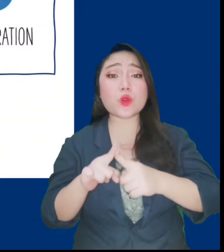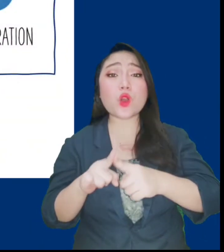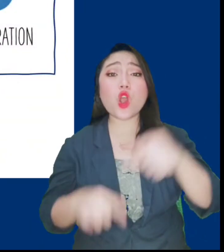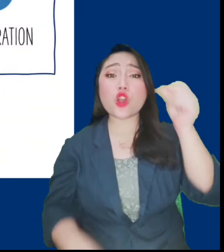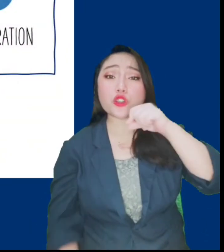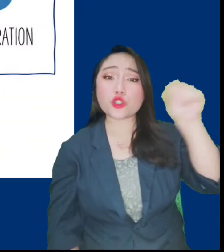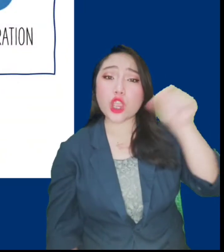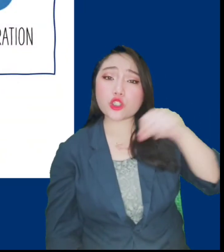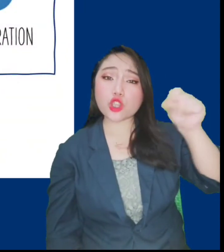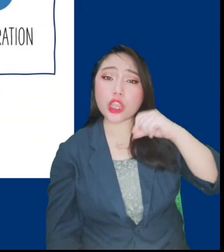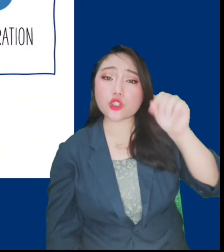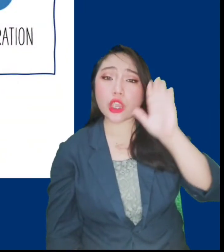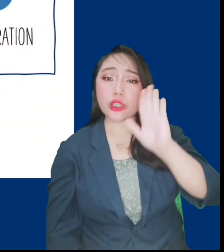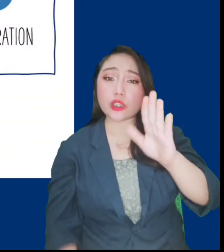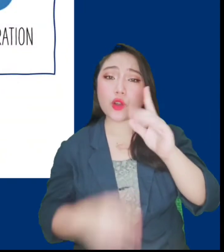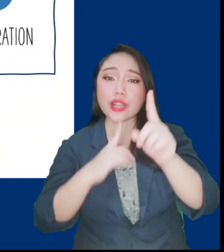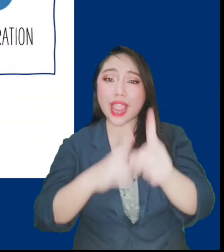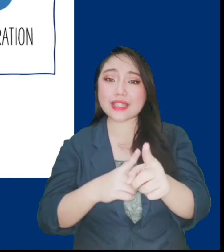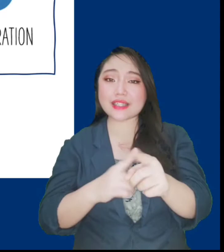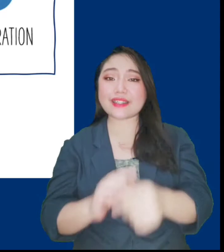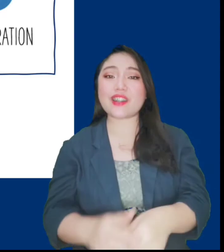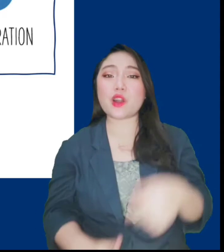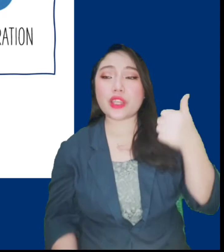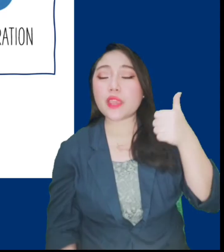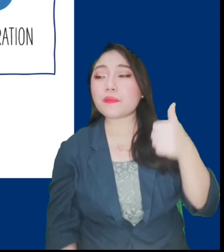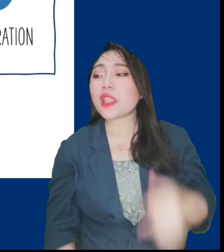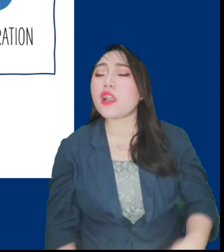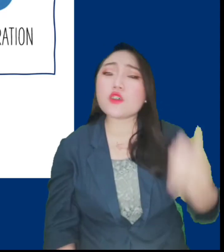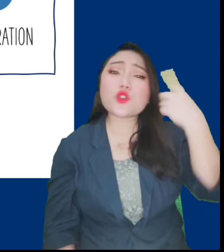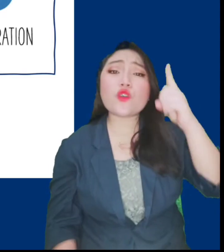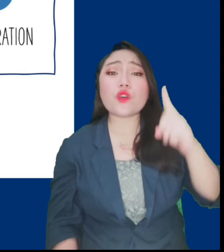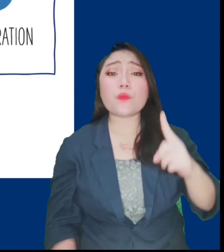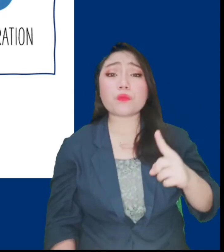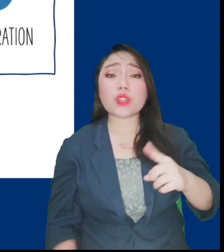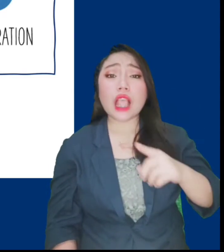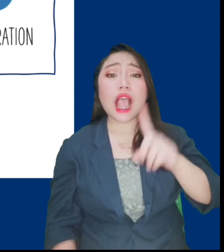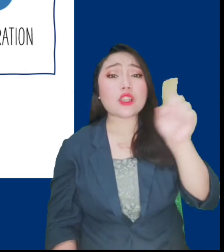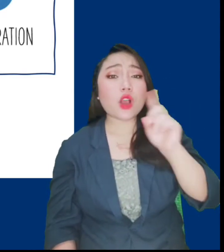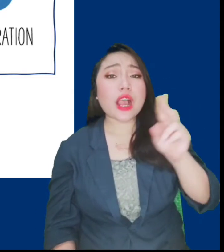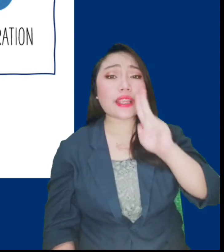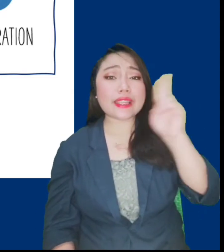Now it's time to check your answers.